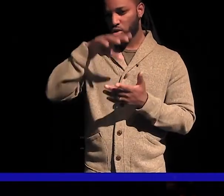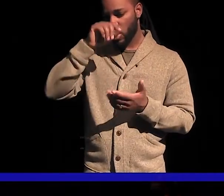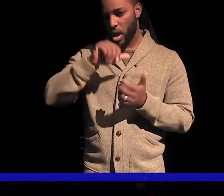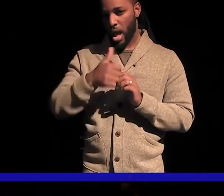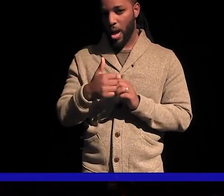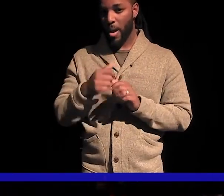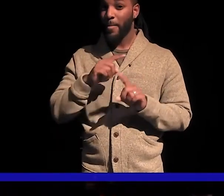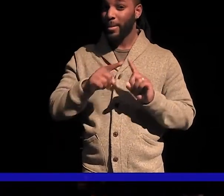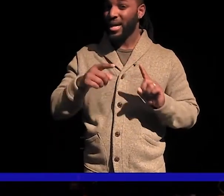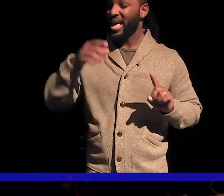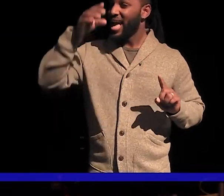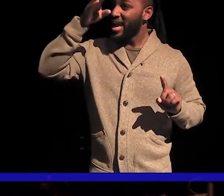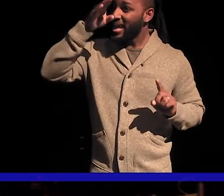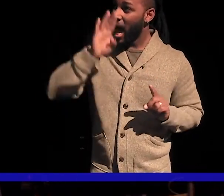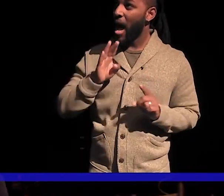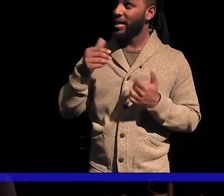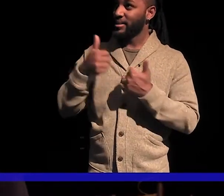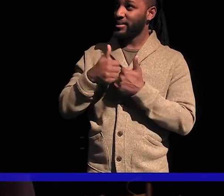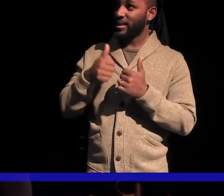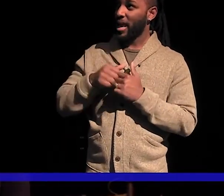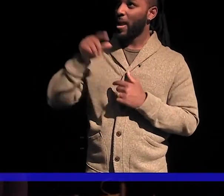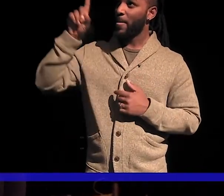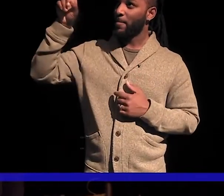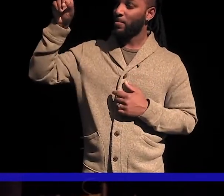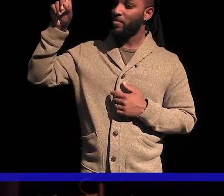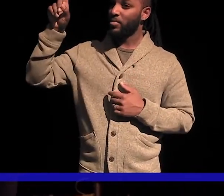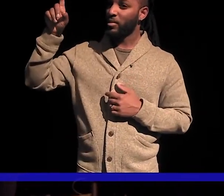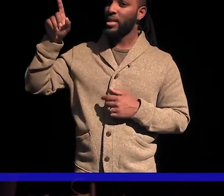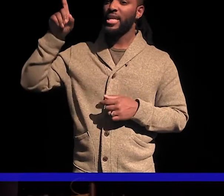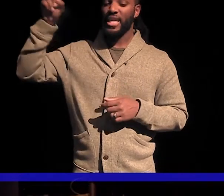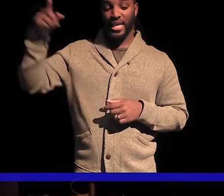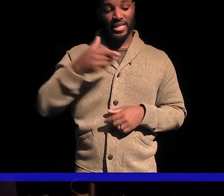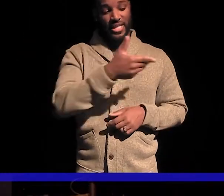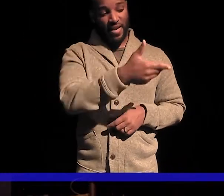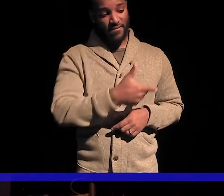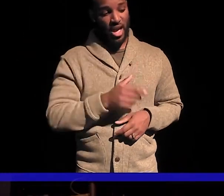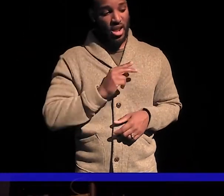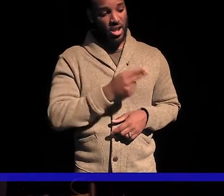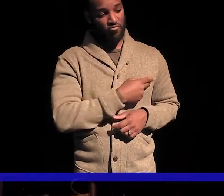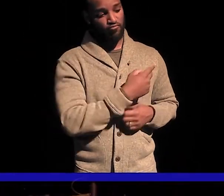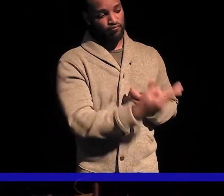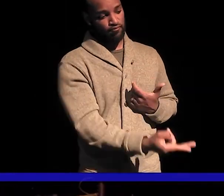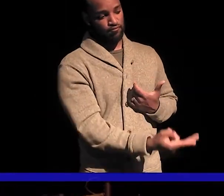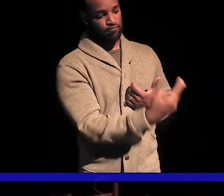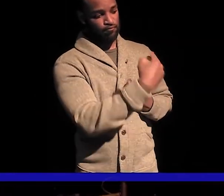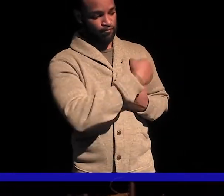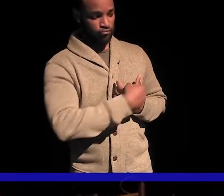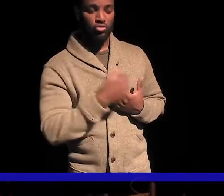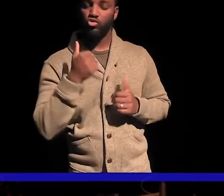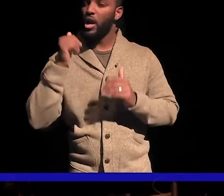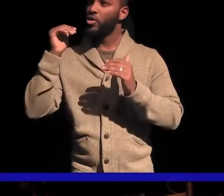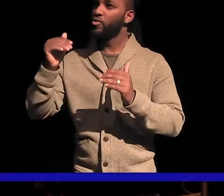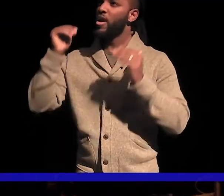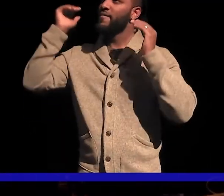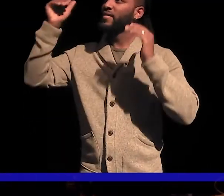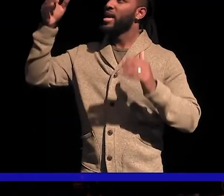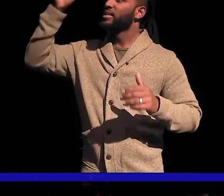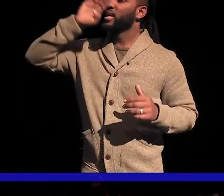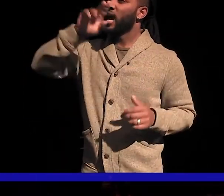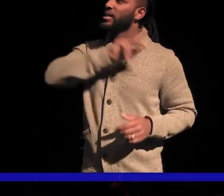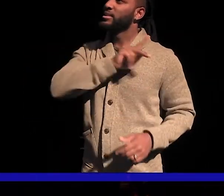that God is calling us to play, when he is inviting us to participate in the work of advancing the kingdom of